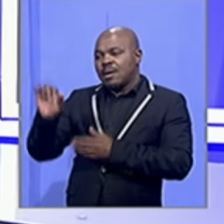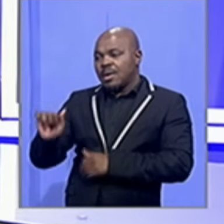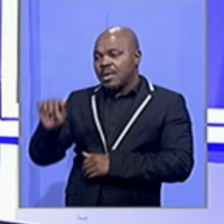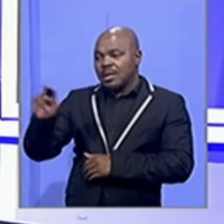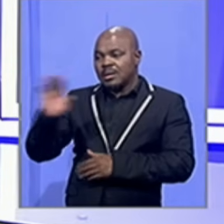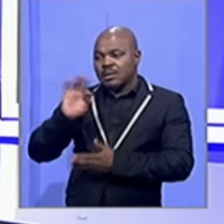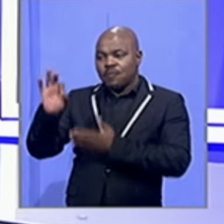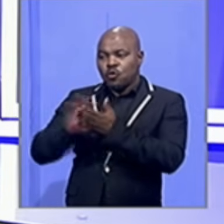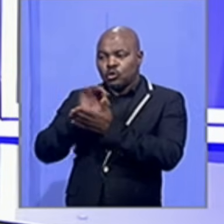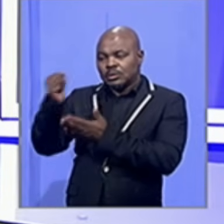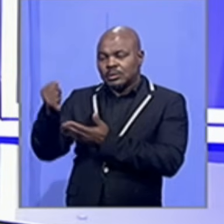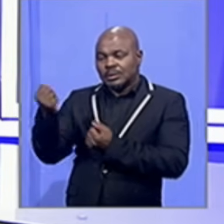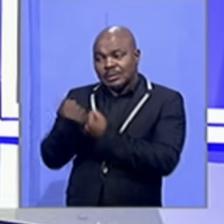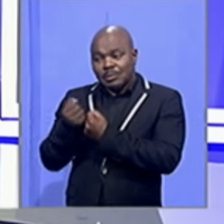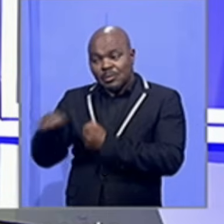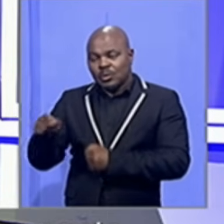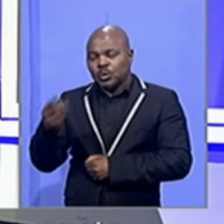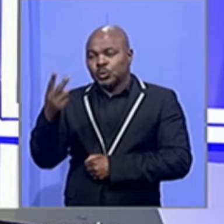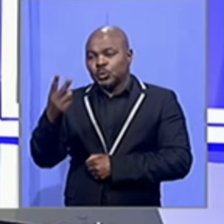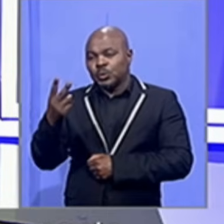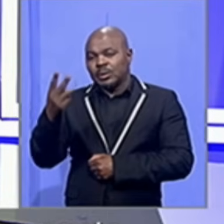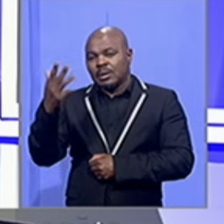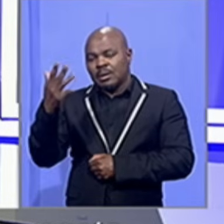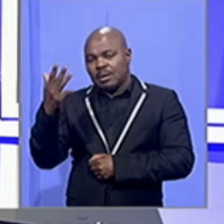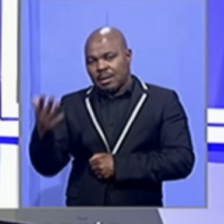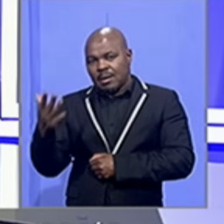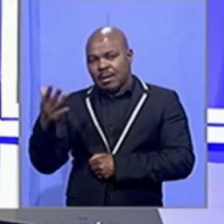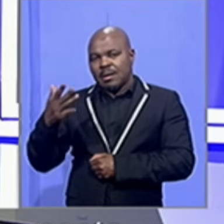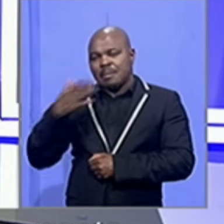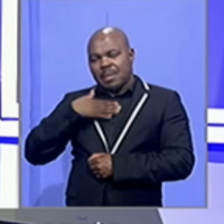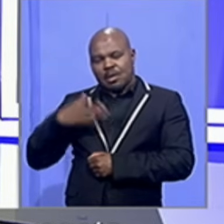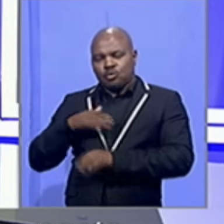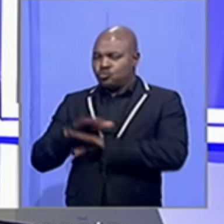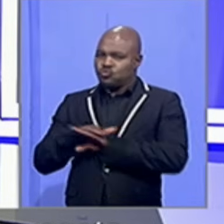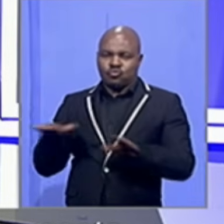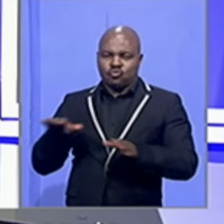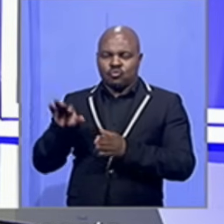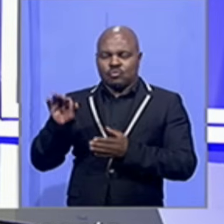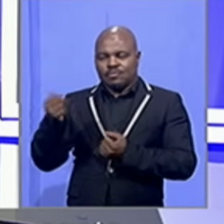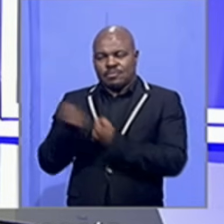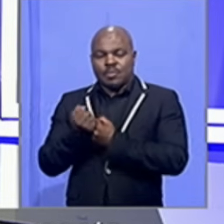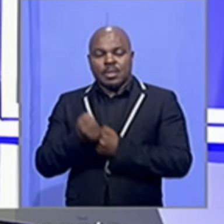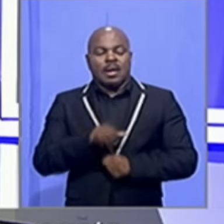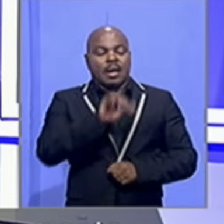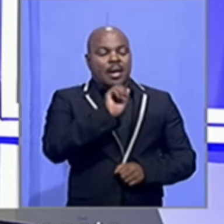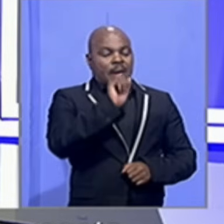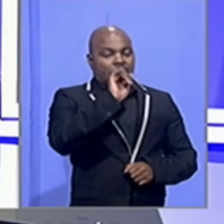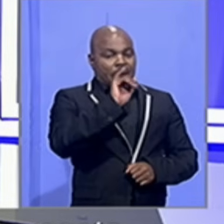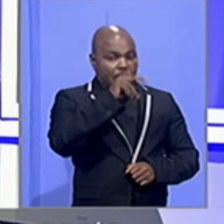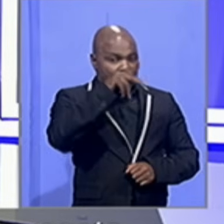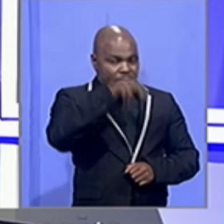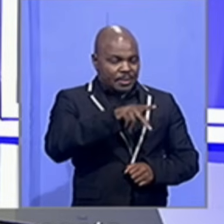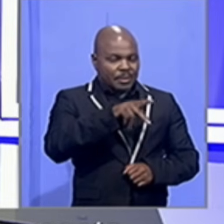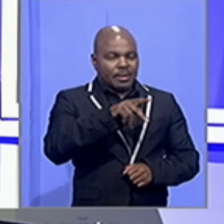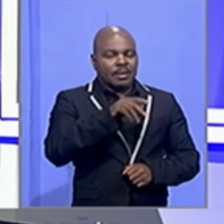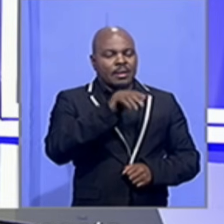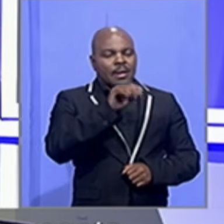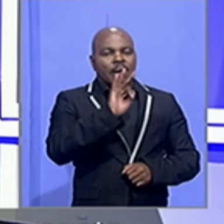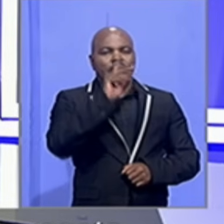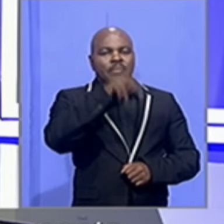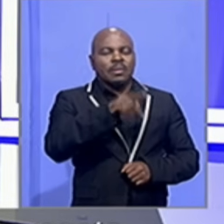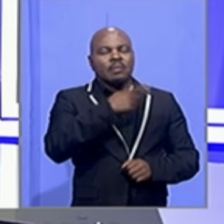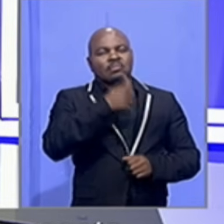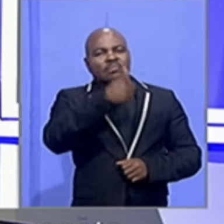tsa naha ka la 20 a mitsorobong kgodinya Motsheanong. Sena ke o ya ka mo presidente wa IFP Velenkosi Nihlabisa le